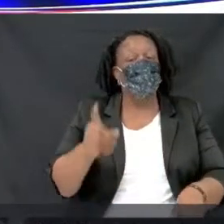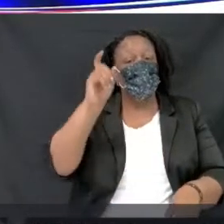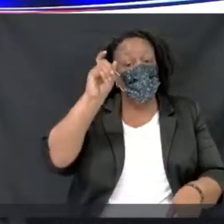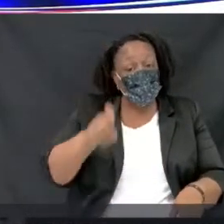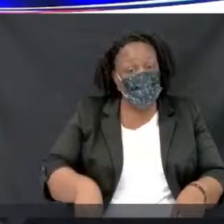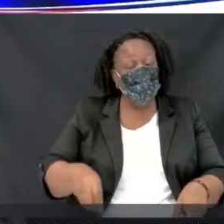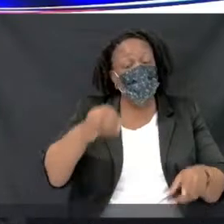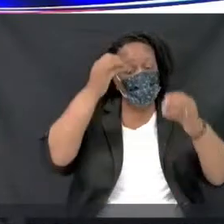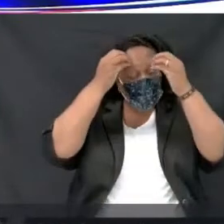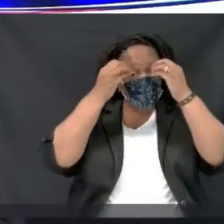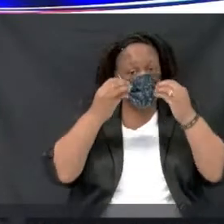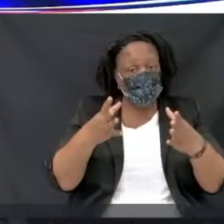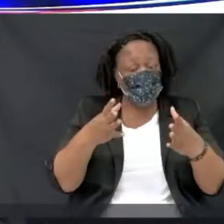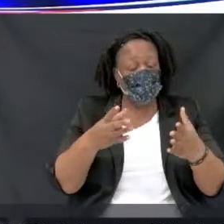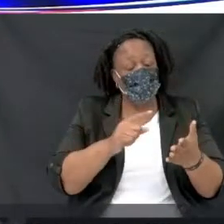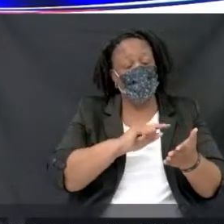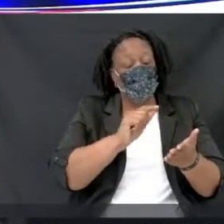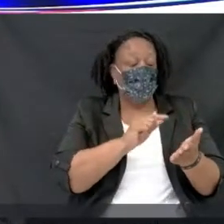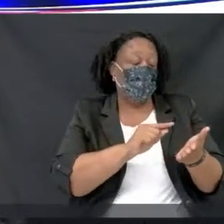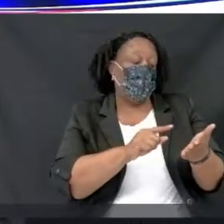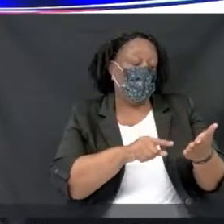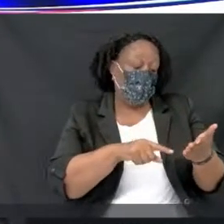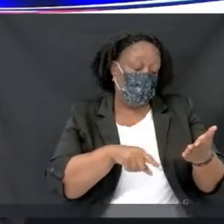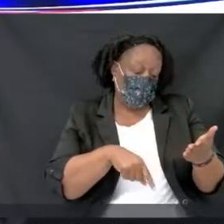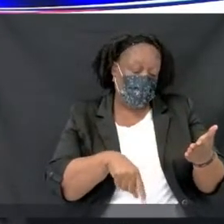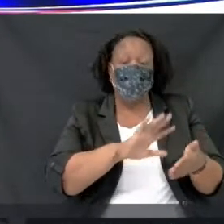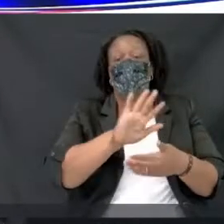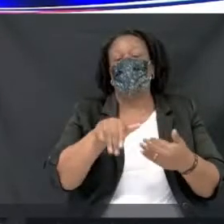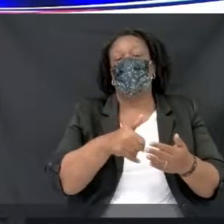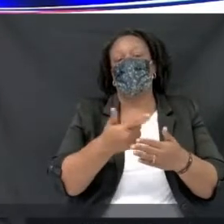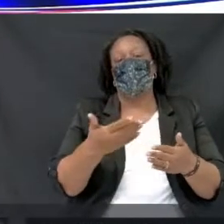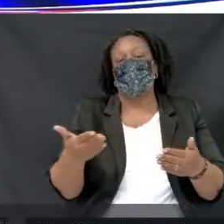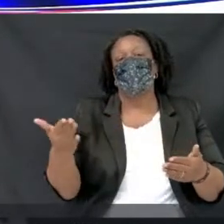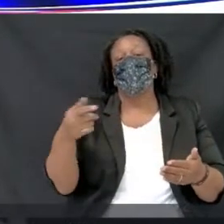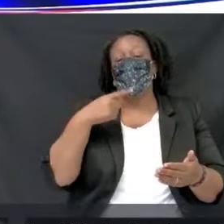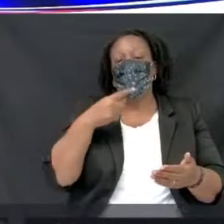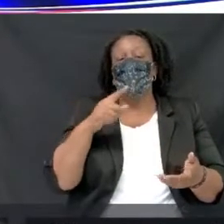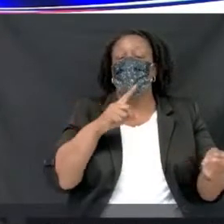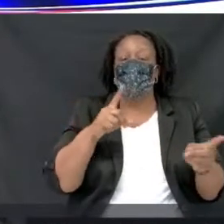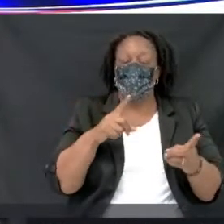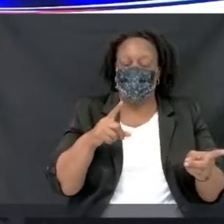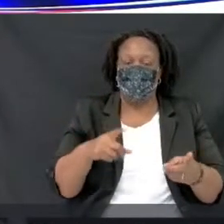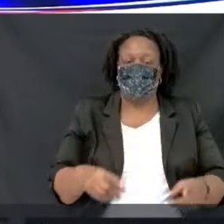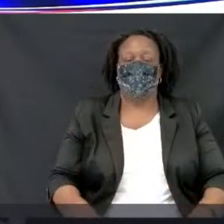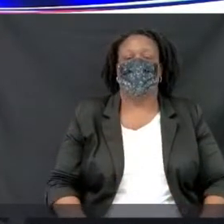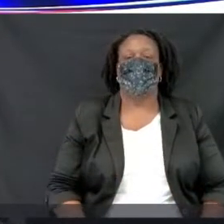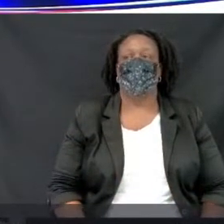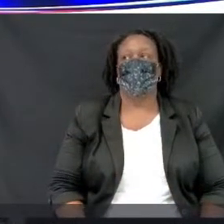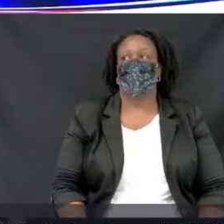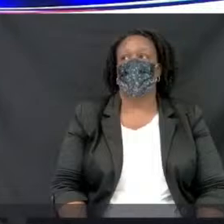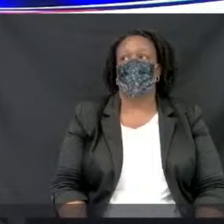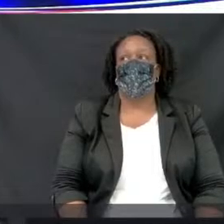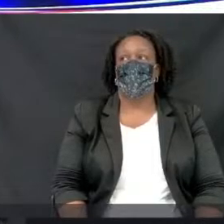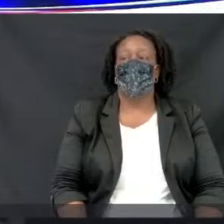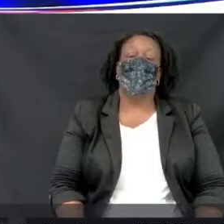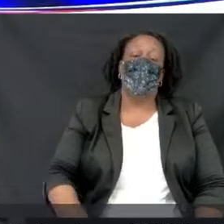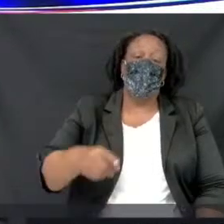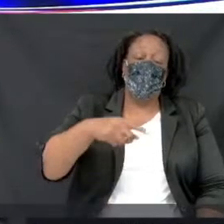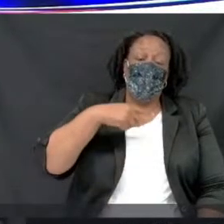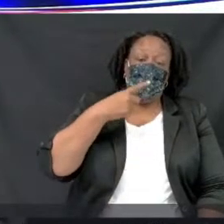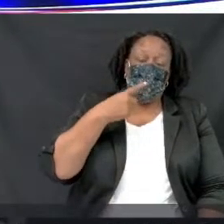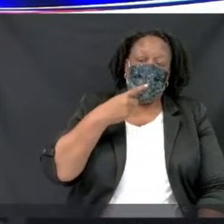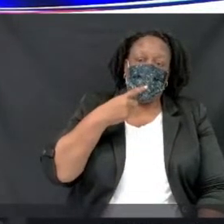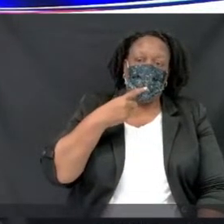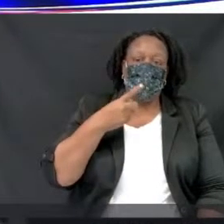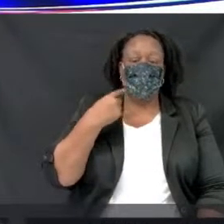to the conditions stipulated in the permission to avoid law enforcement action. We have said all along that there